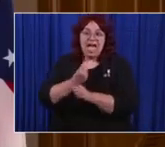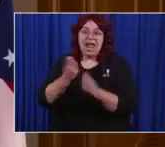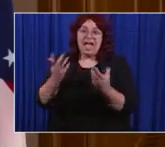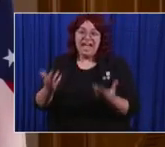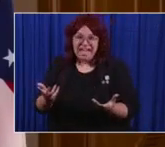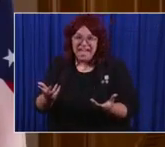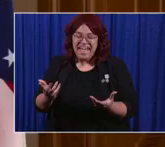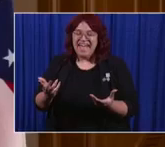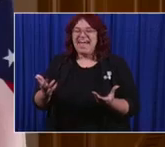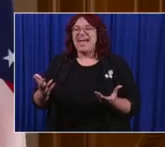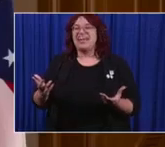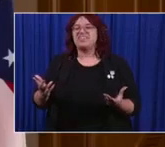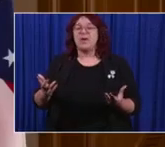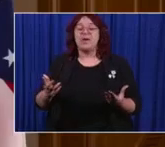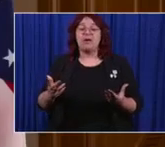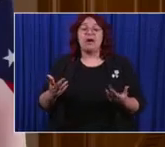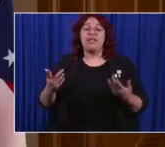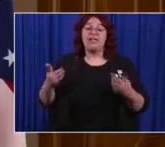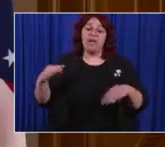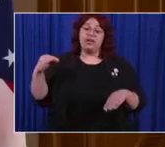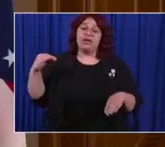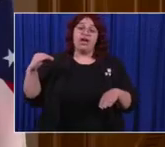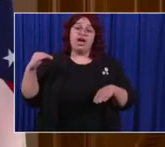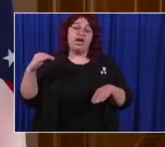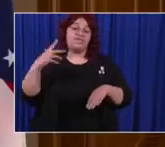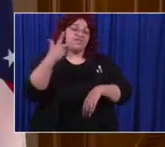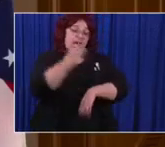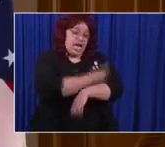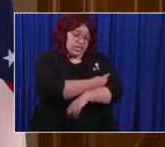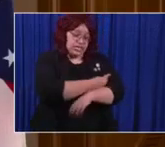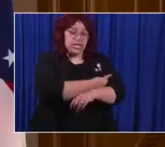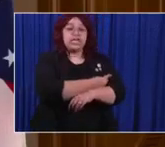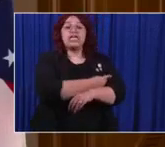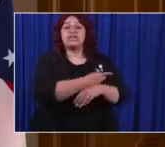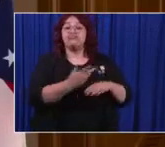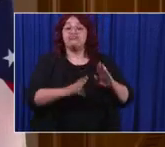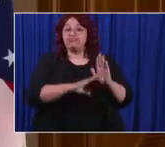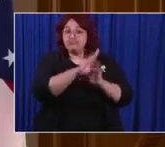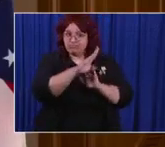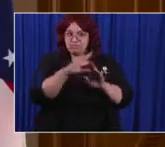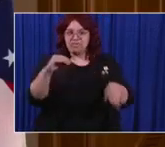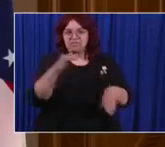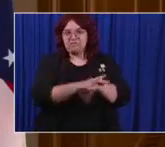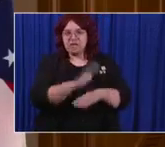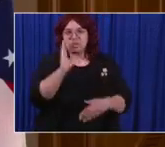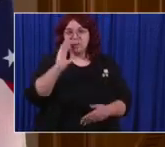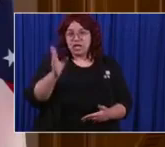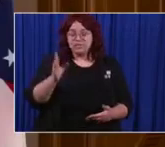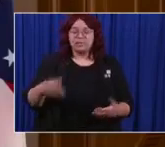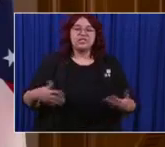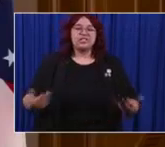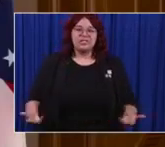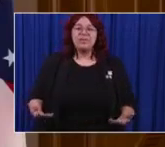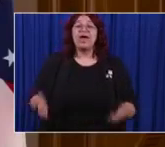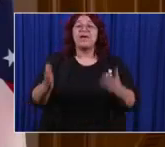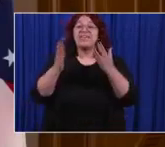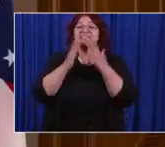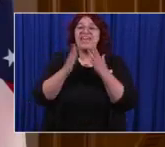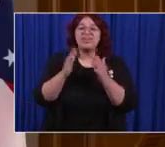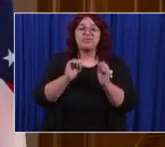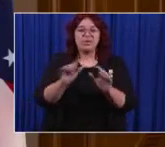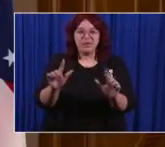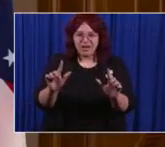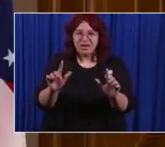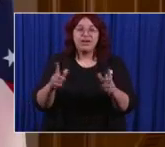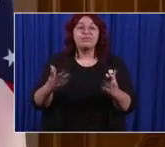fact, increase the number, of people who are, in fact, getting it. So thank you very much. We'll close out